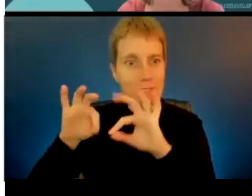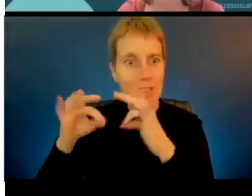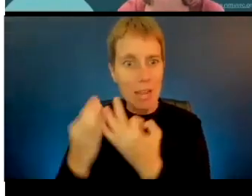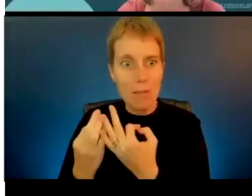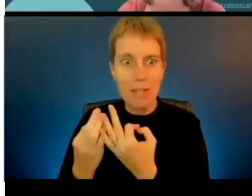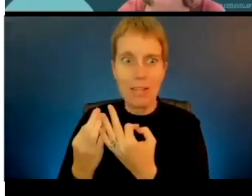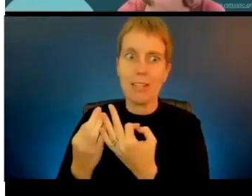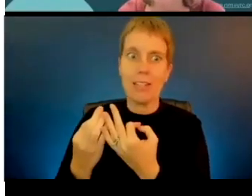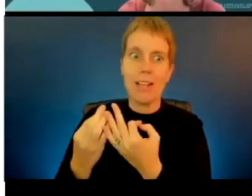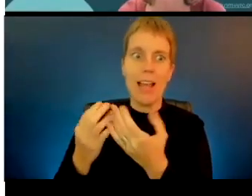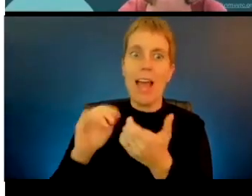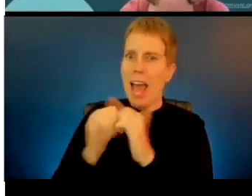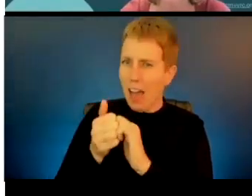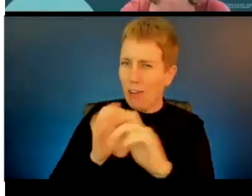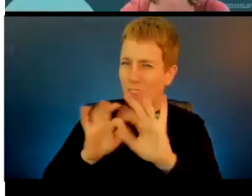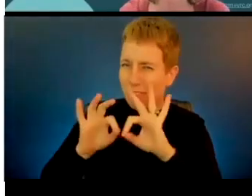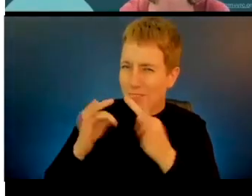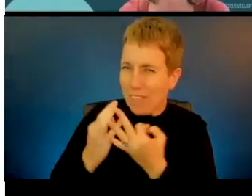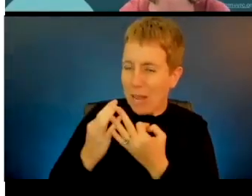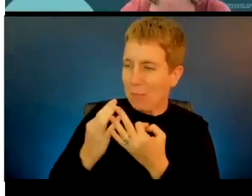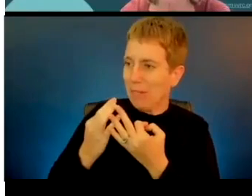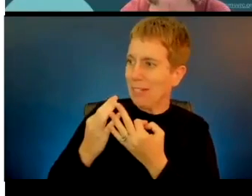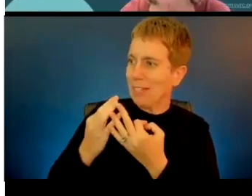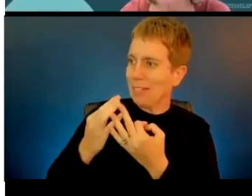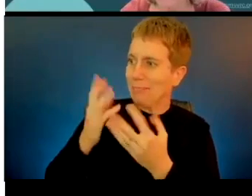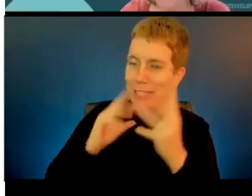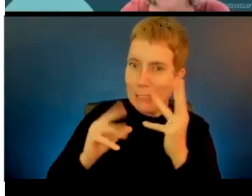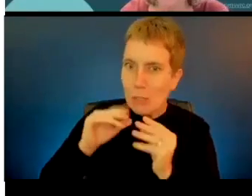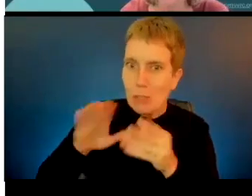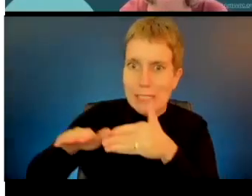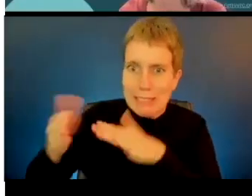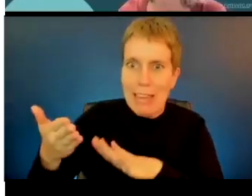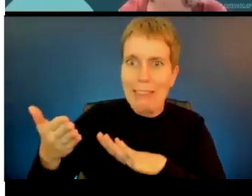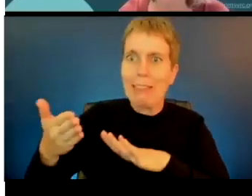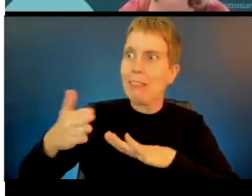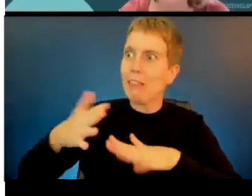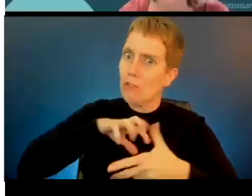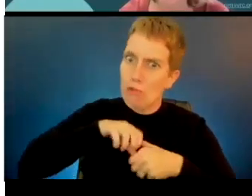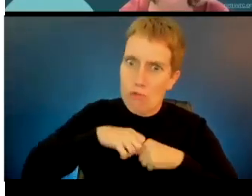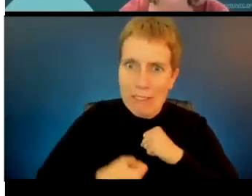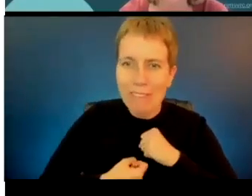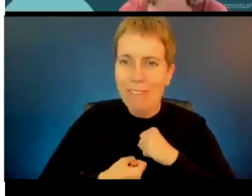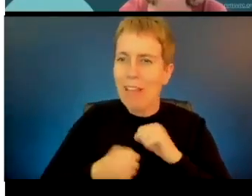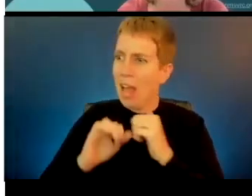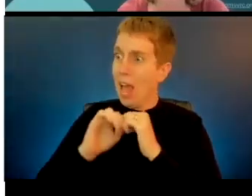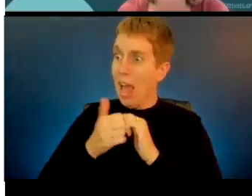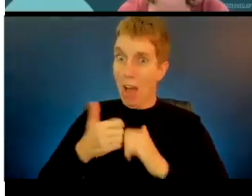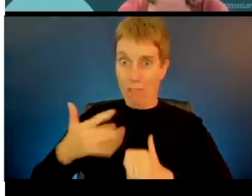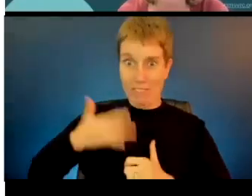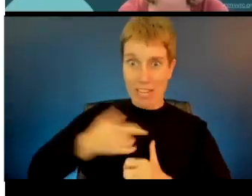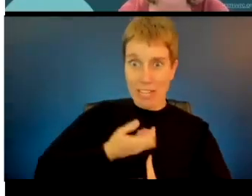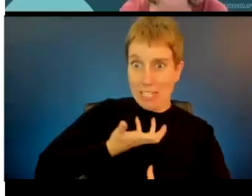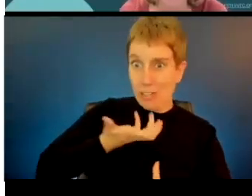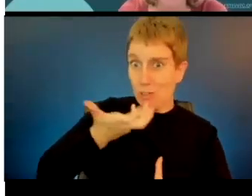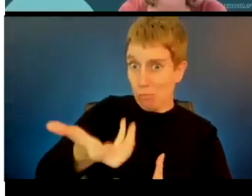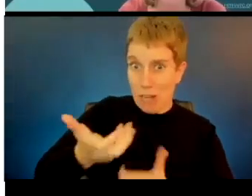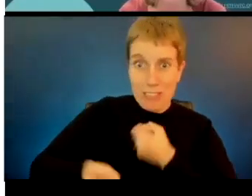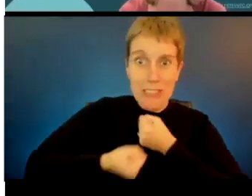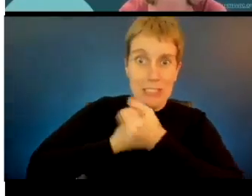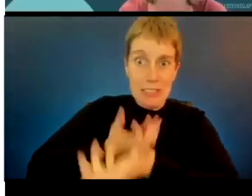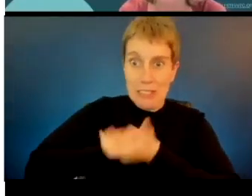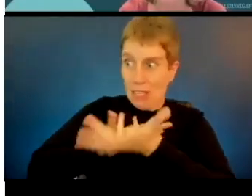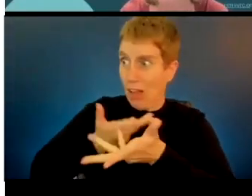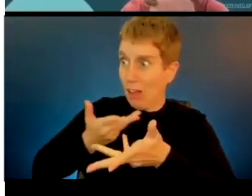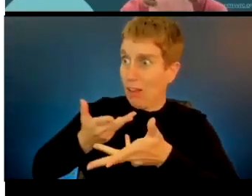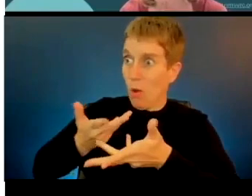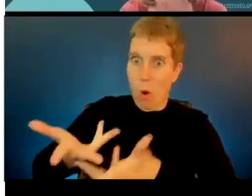way that a family views sharing and expressing emotions is going to be very different, and we want to find out more about that.